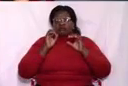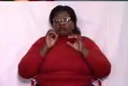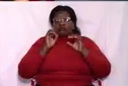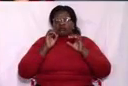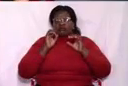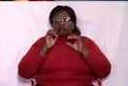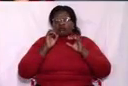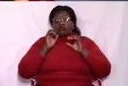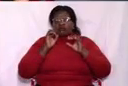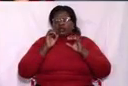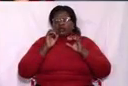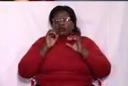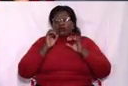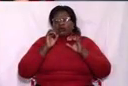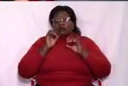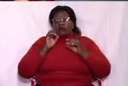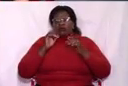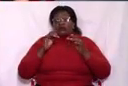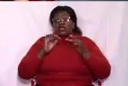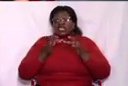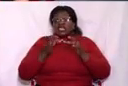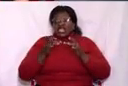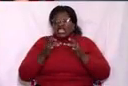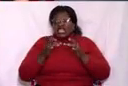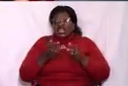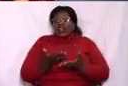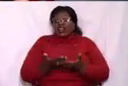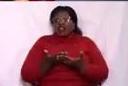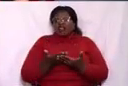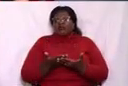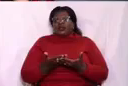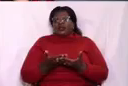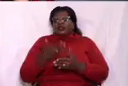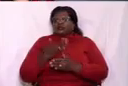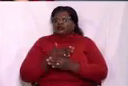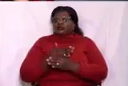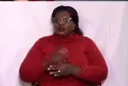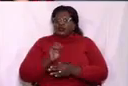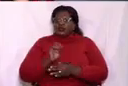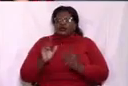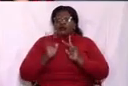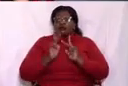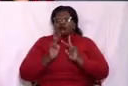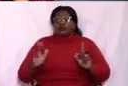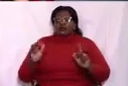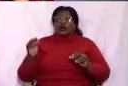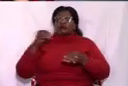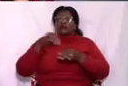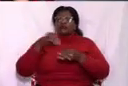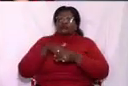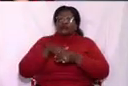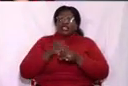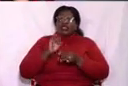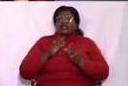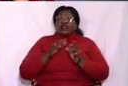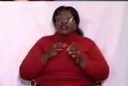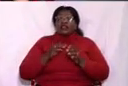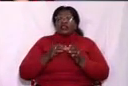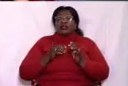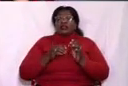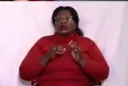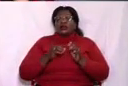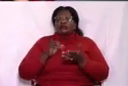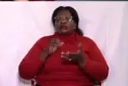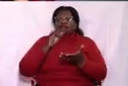in your business operation? The clients are really interactive. When I send these posts, people